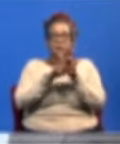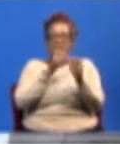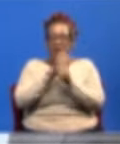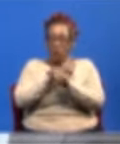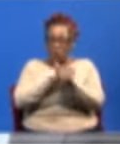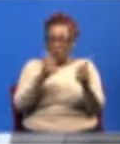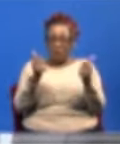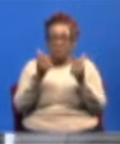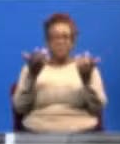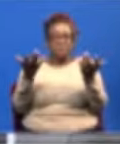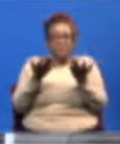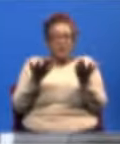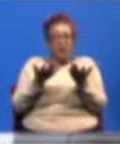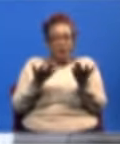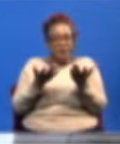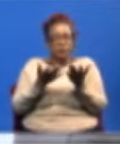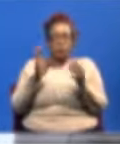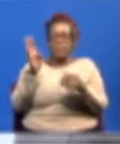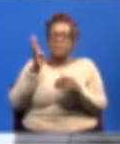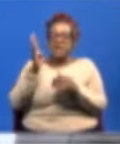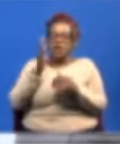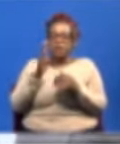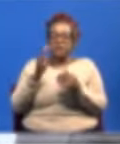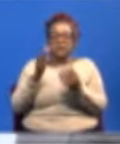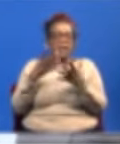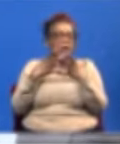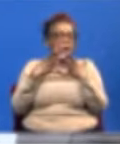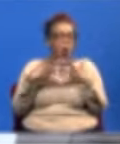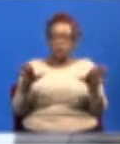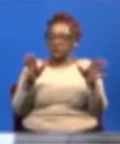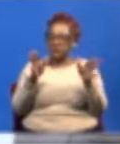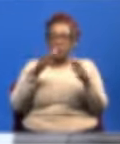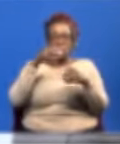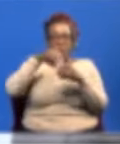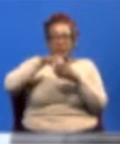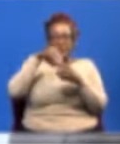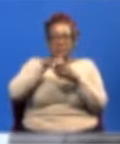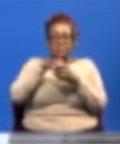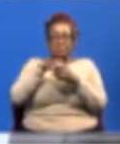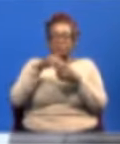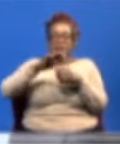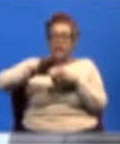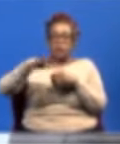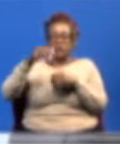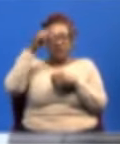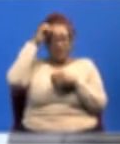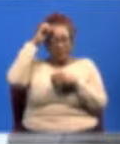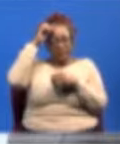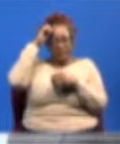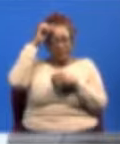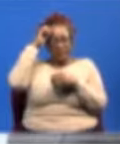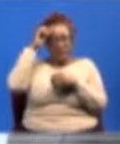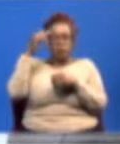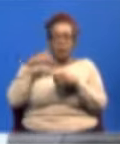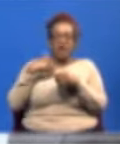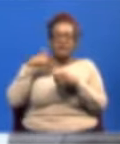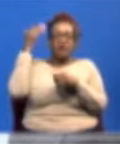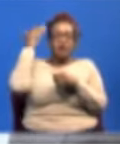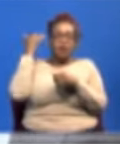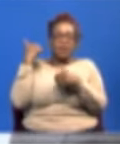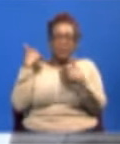How we find billions being lost within an entity, county government, and their lawyers there,